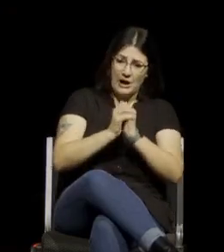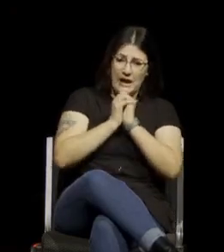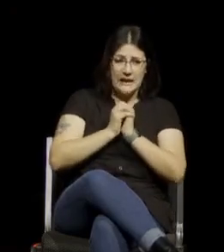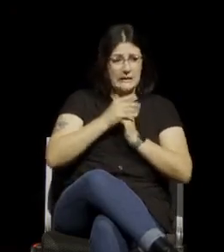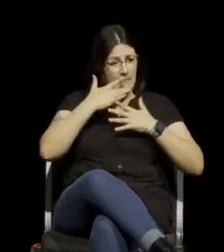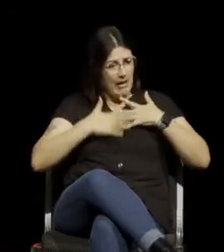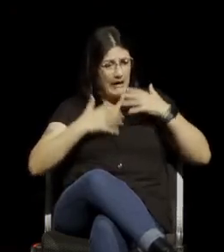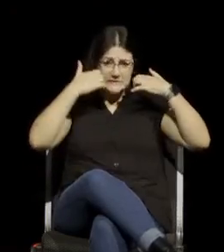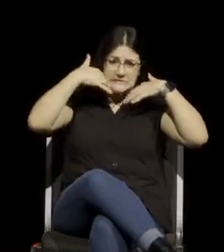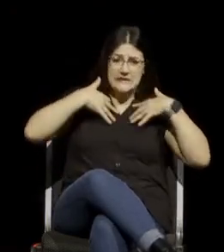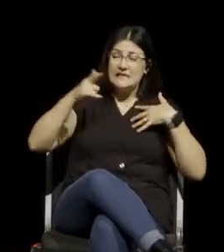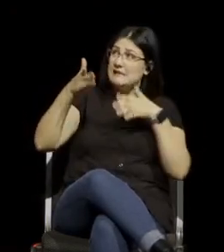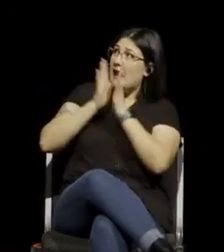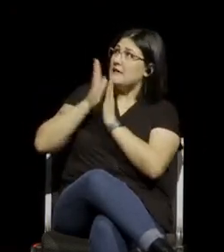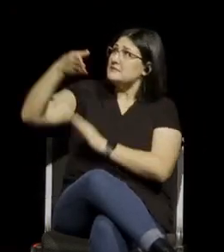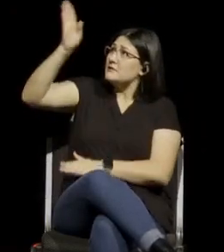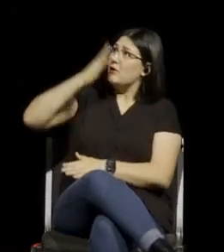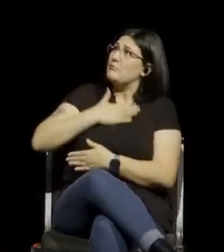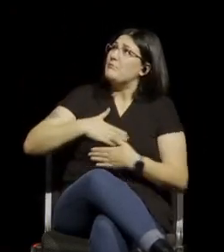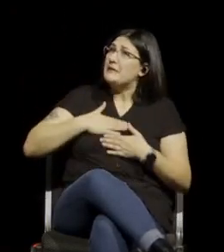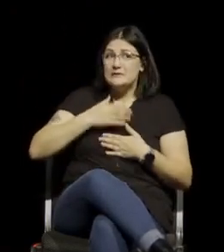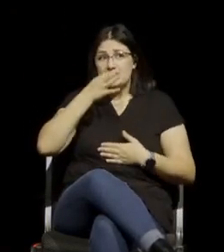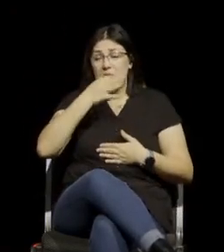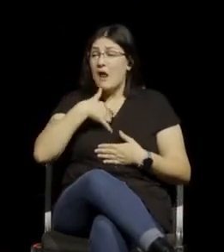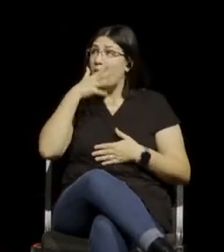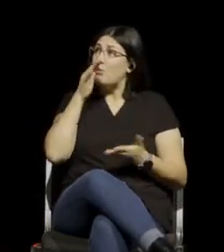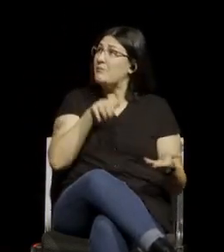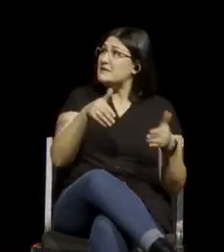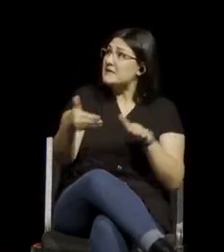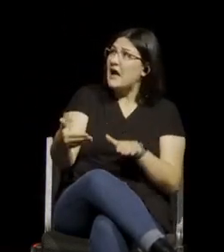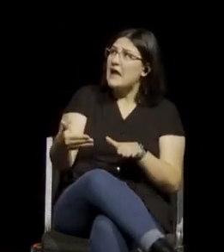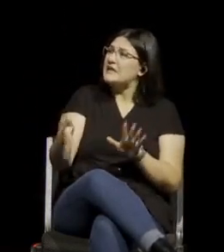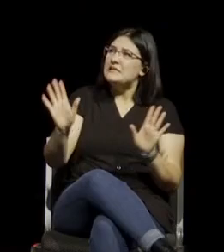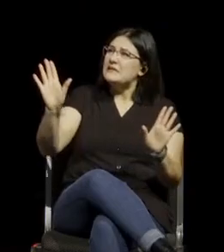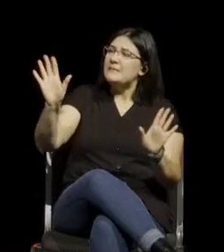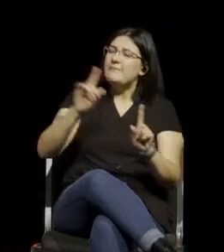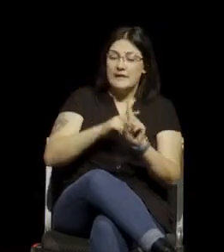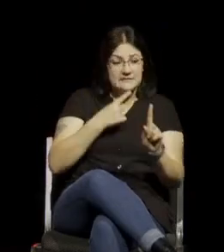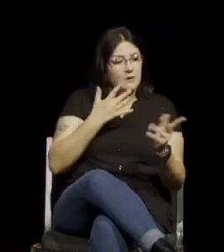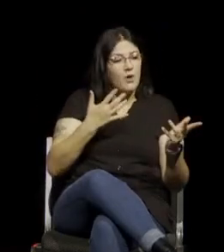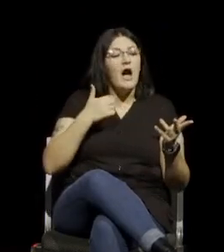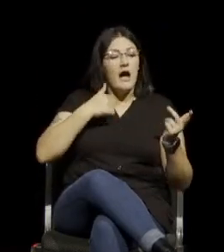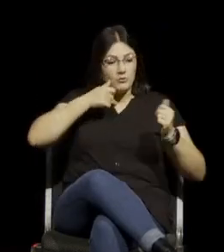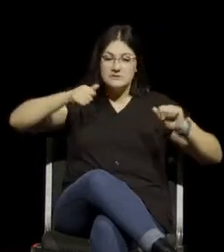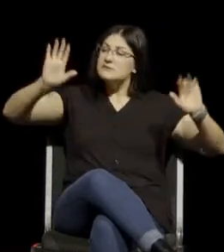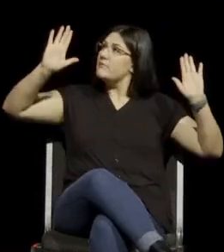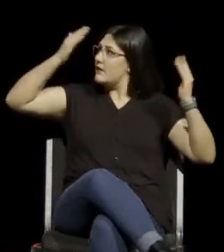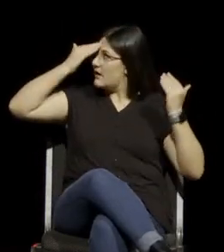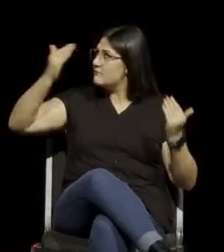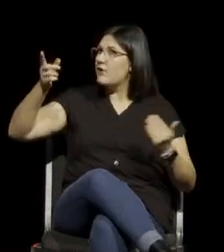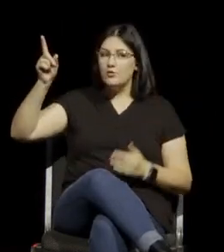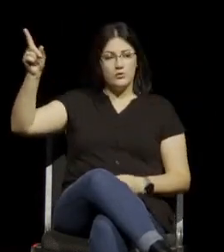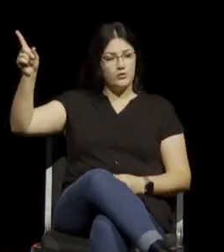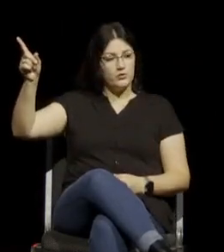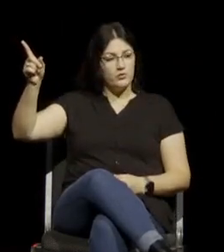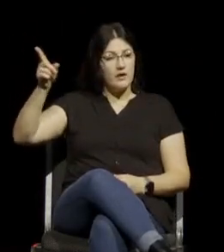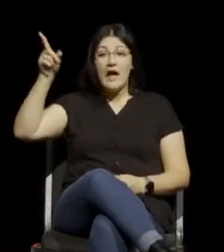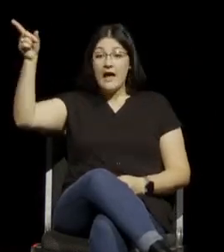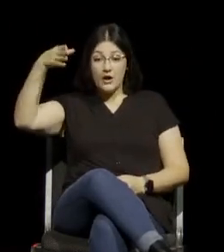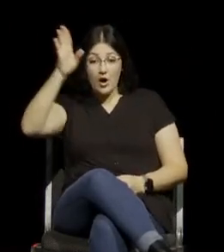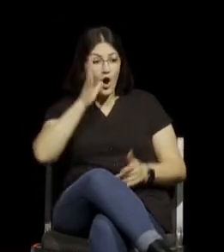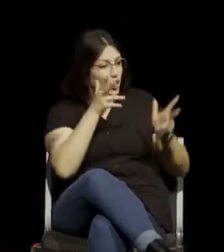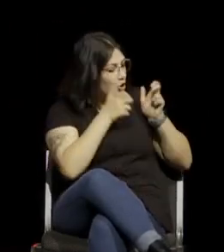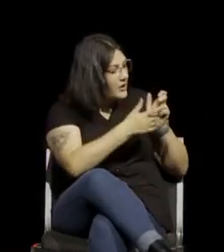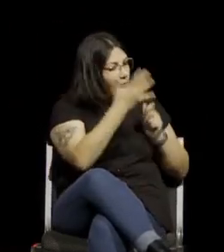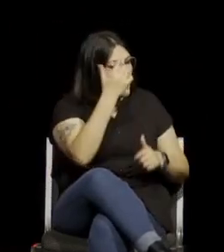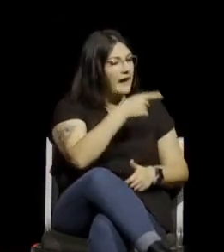asking God to take away what was coming his way, but he ultimately said, God, I'm going to submit and follow your will. And he was heard because of his